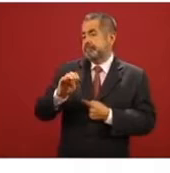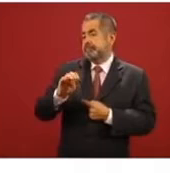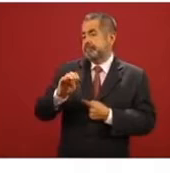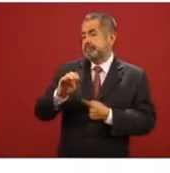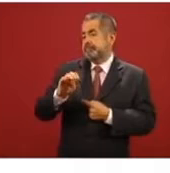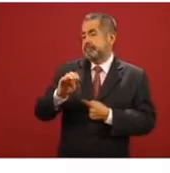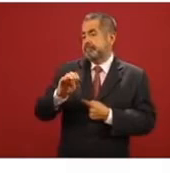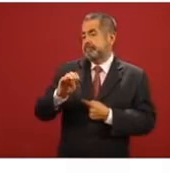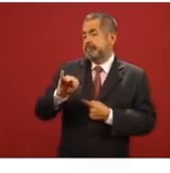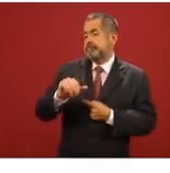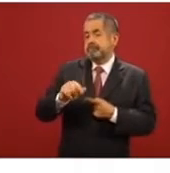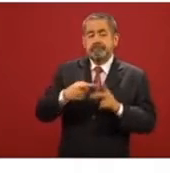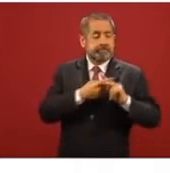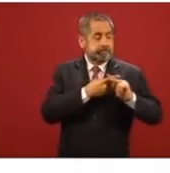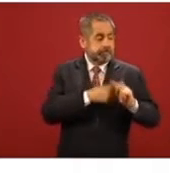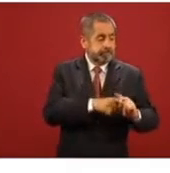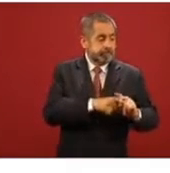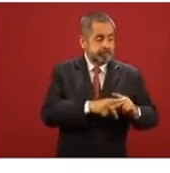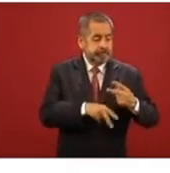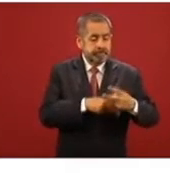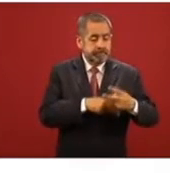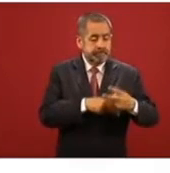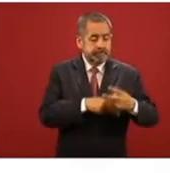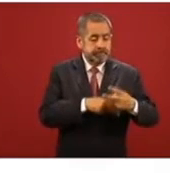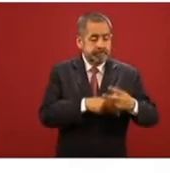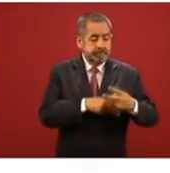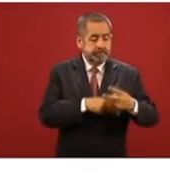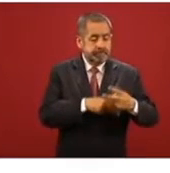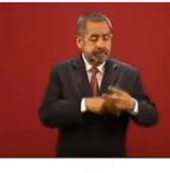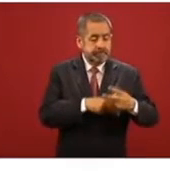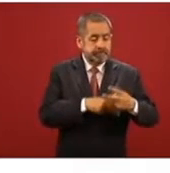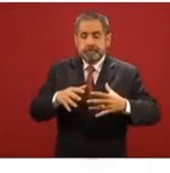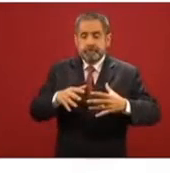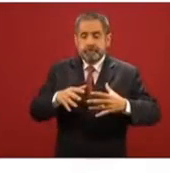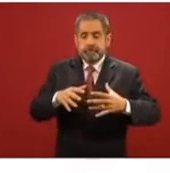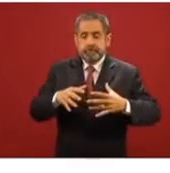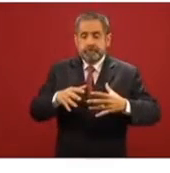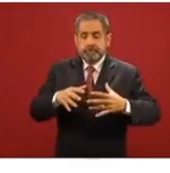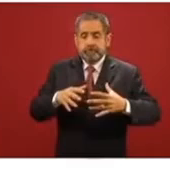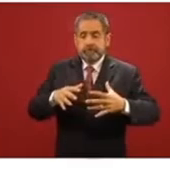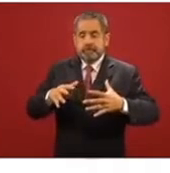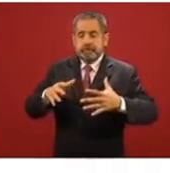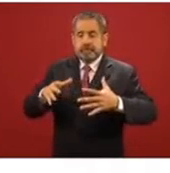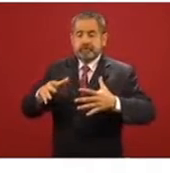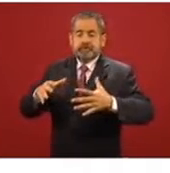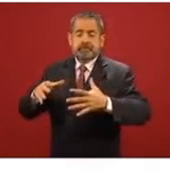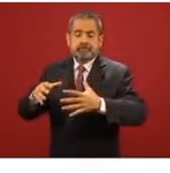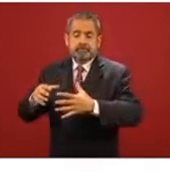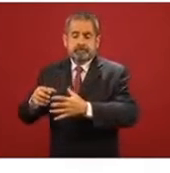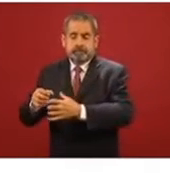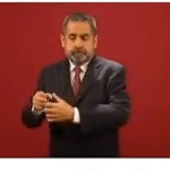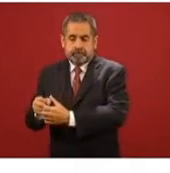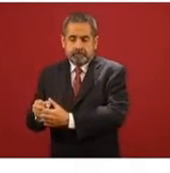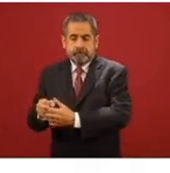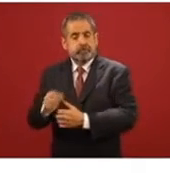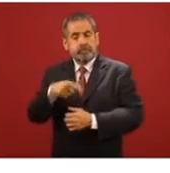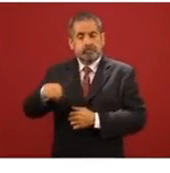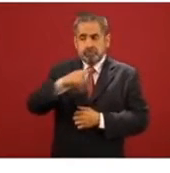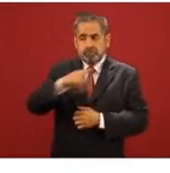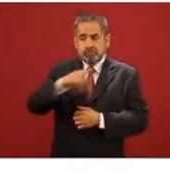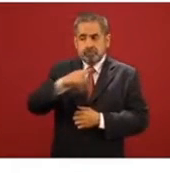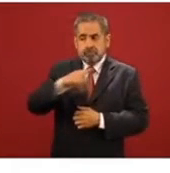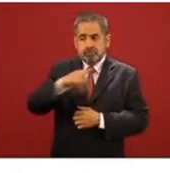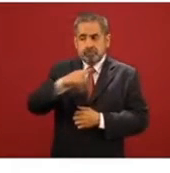its initiation, conforme va ocurriendo. as it is occurring. Pero todas y todos debemos tener absolutamente